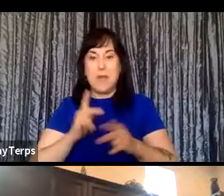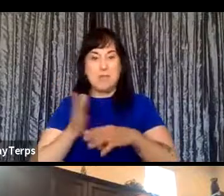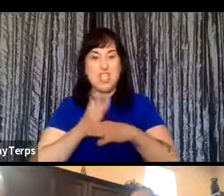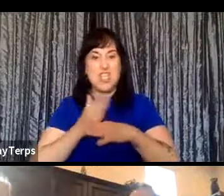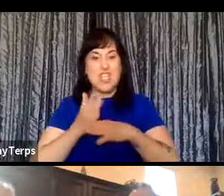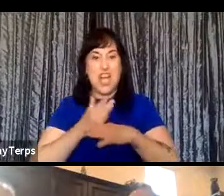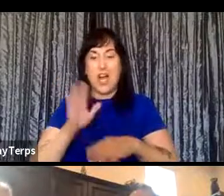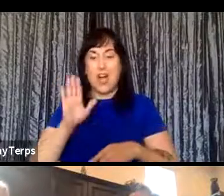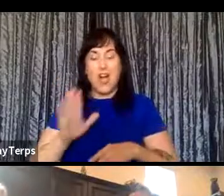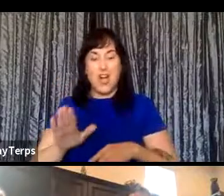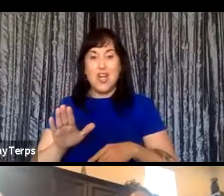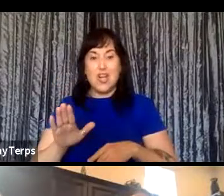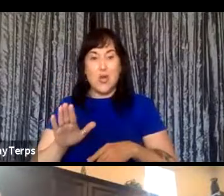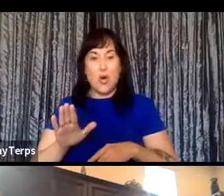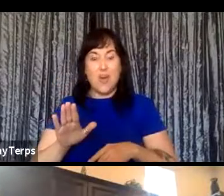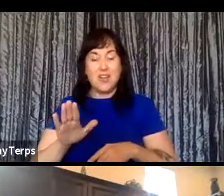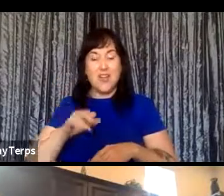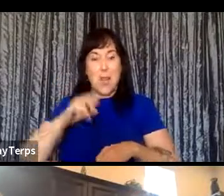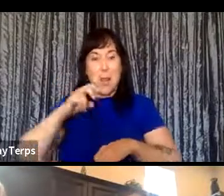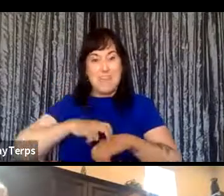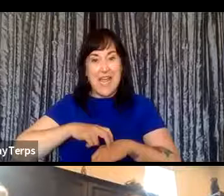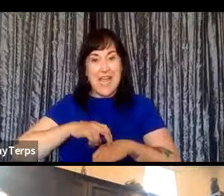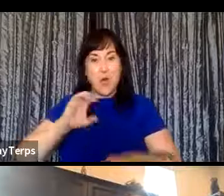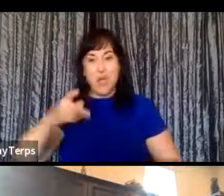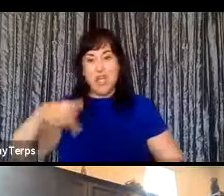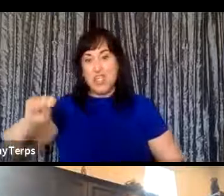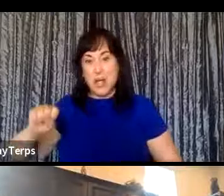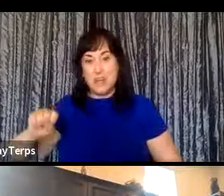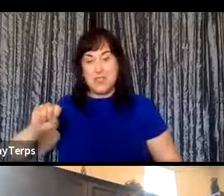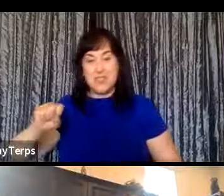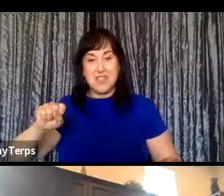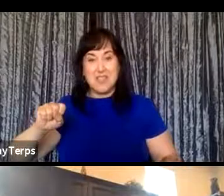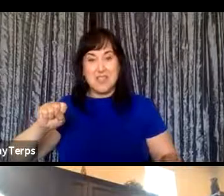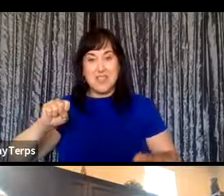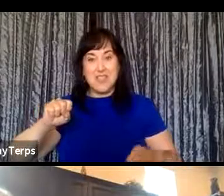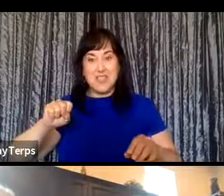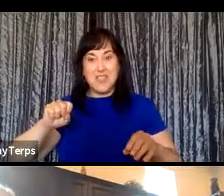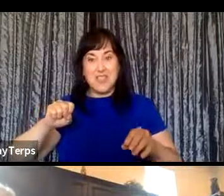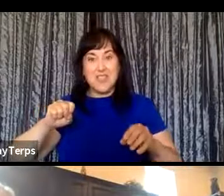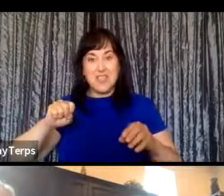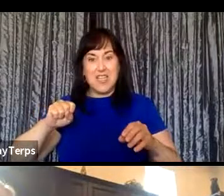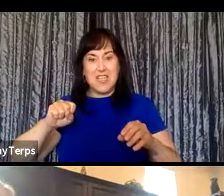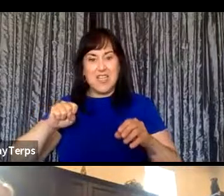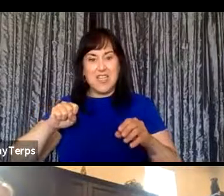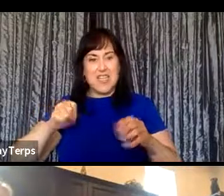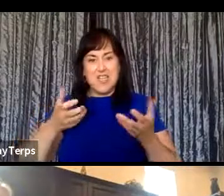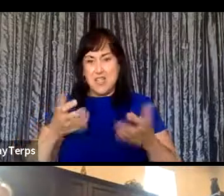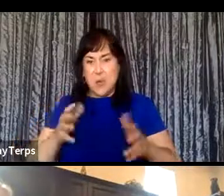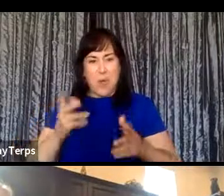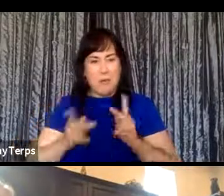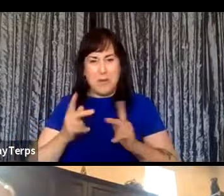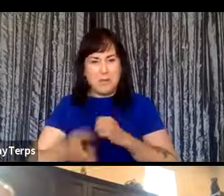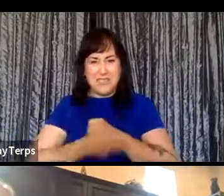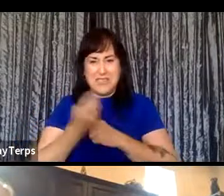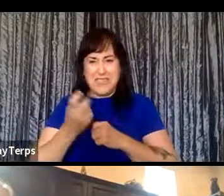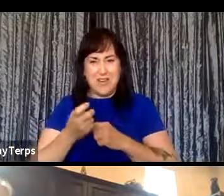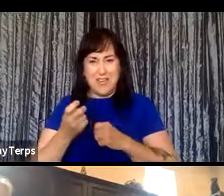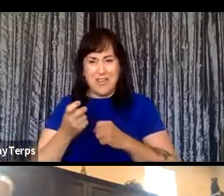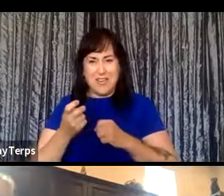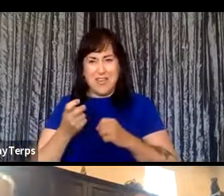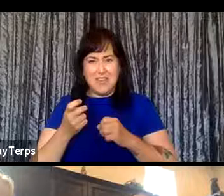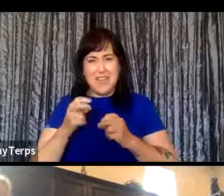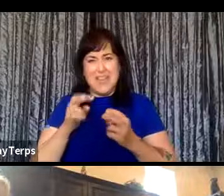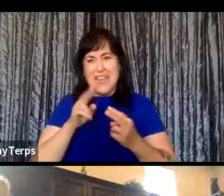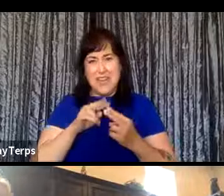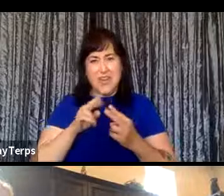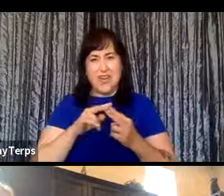and you like close the top of the package so that they couldn't get it? It's a similar sort of way. So either a little smidgy, a terrible not sharing